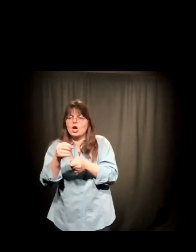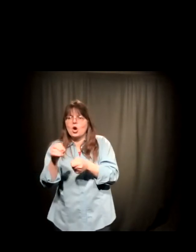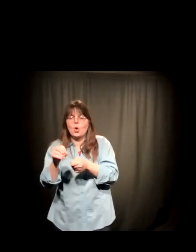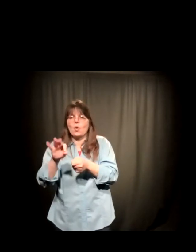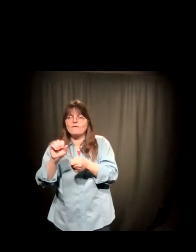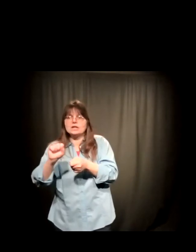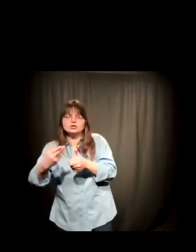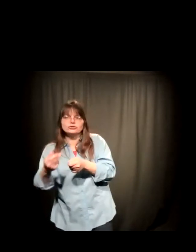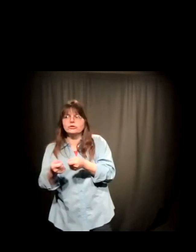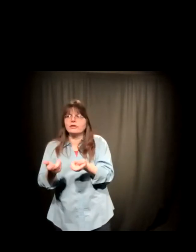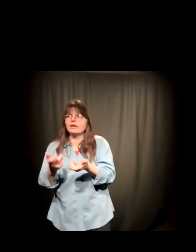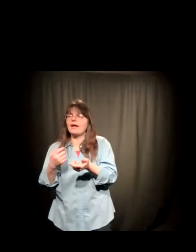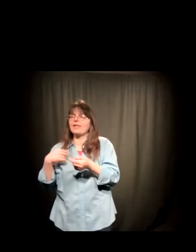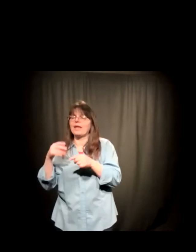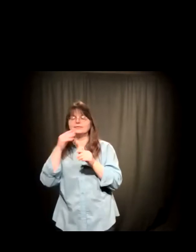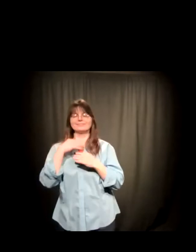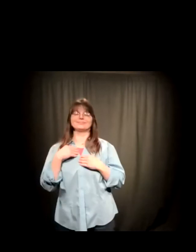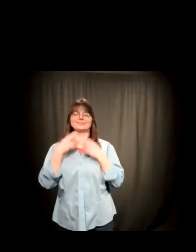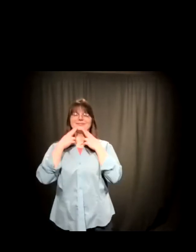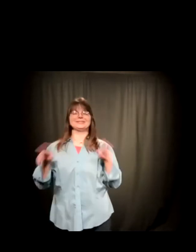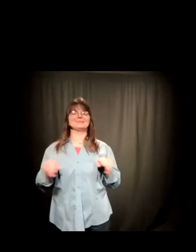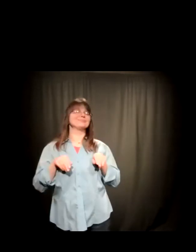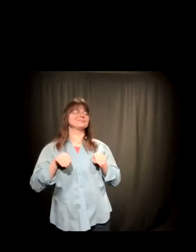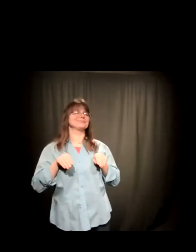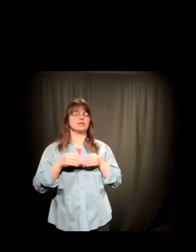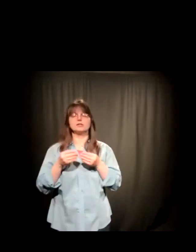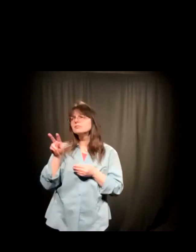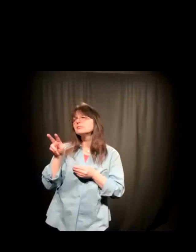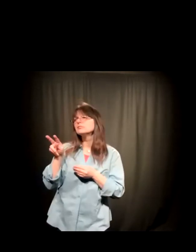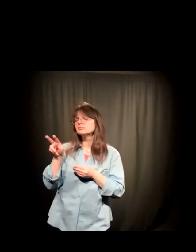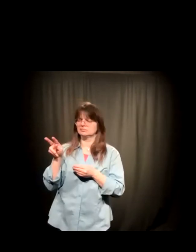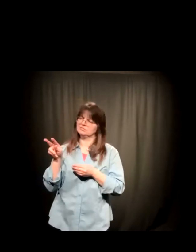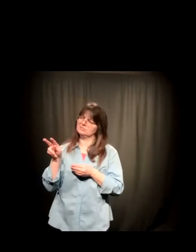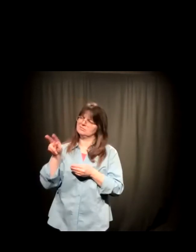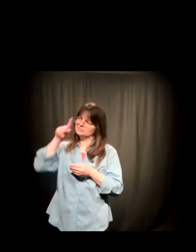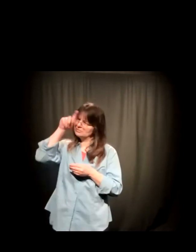Now her eyes pressed into me and I nodded, complicit in her con.